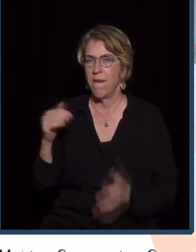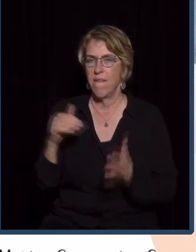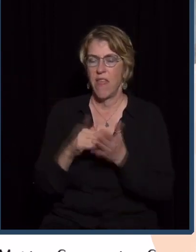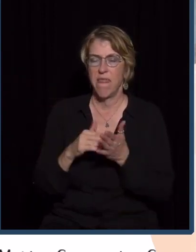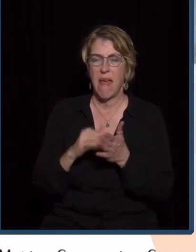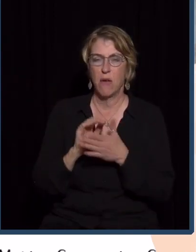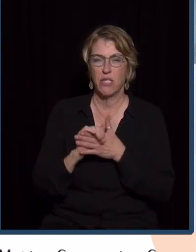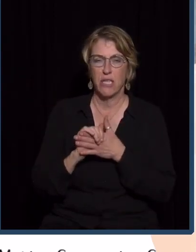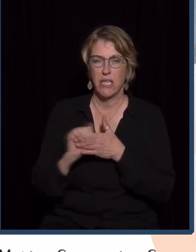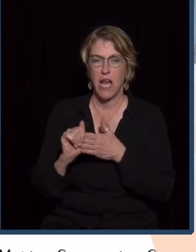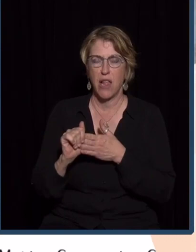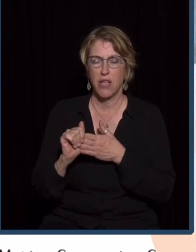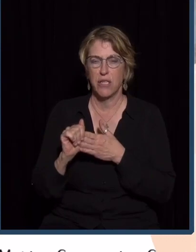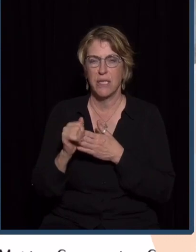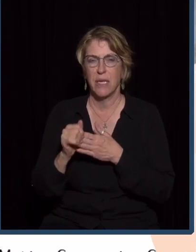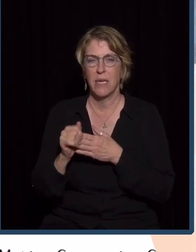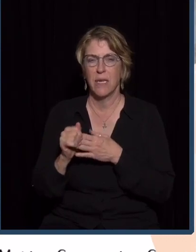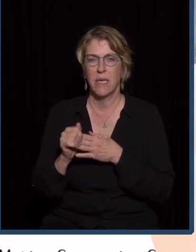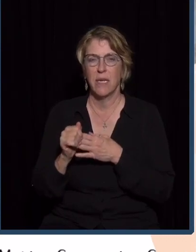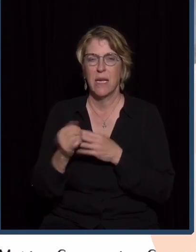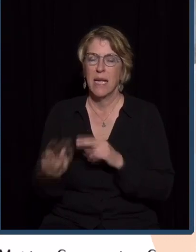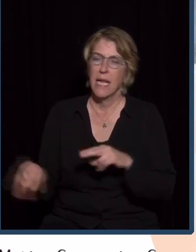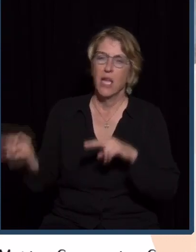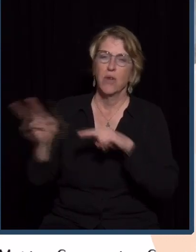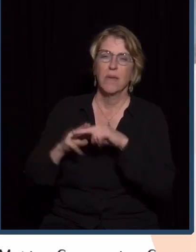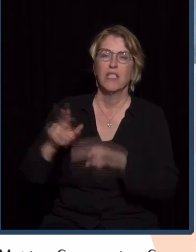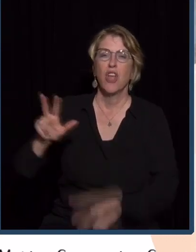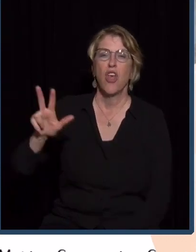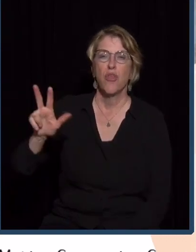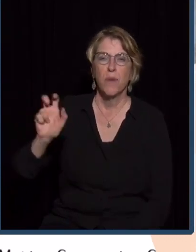$112,000. We are now up to